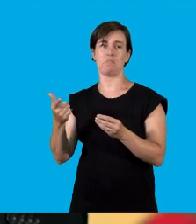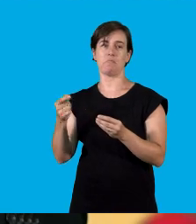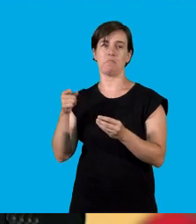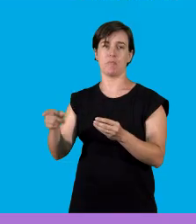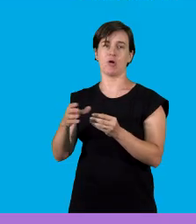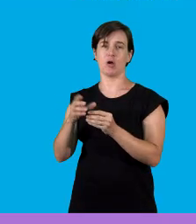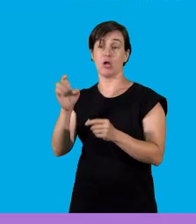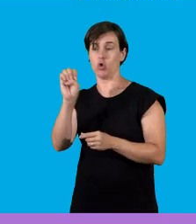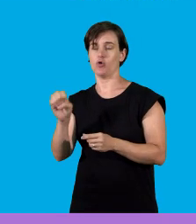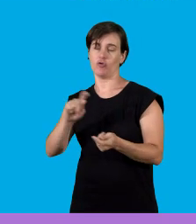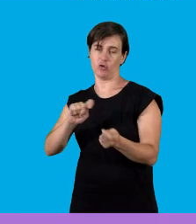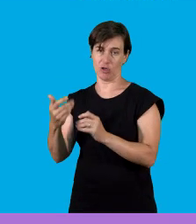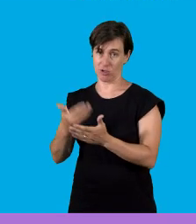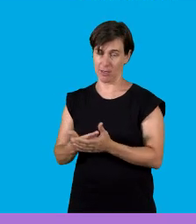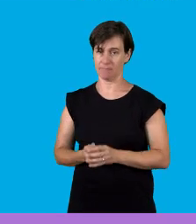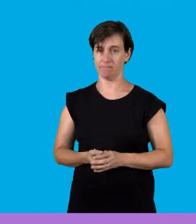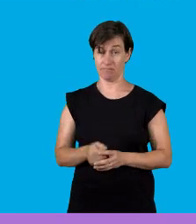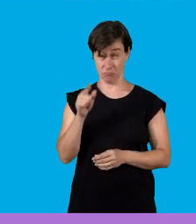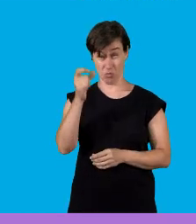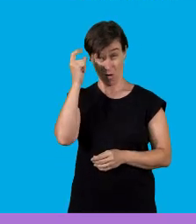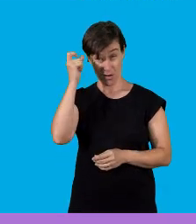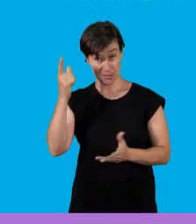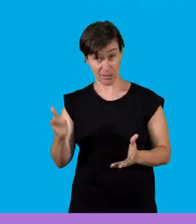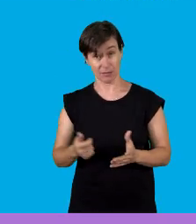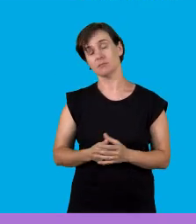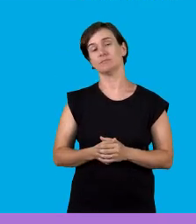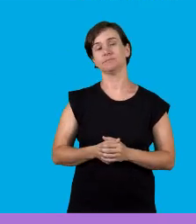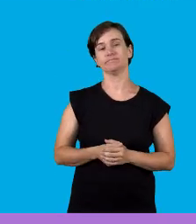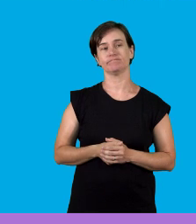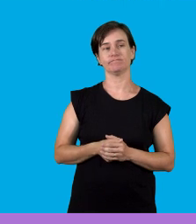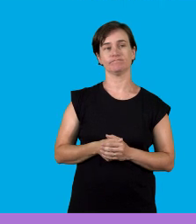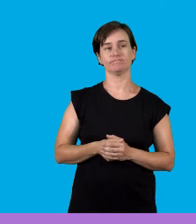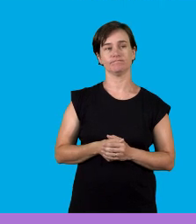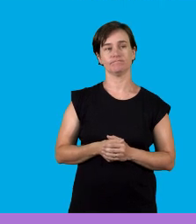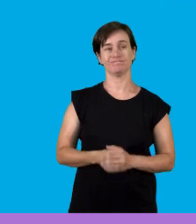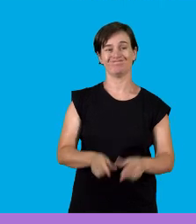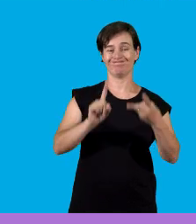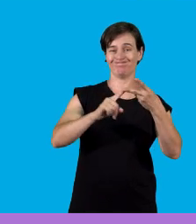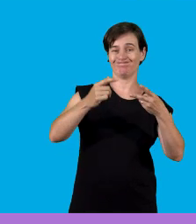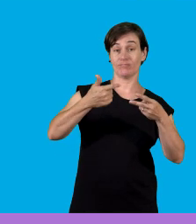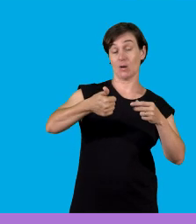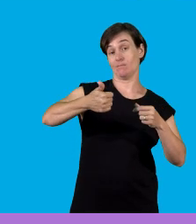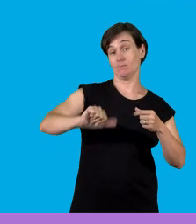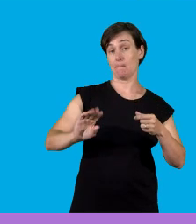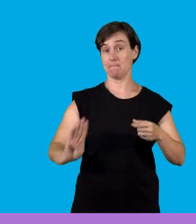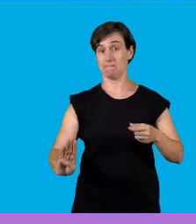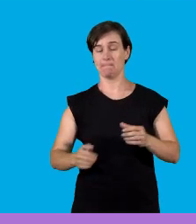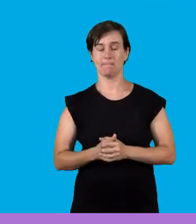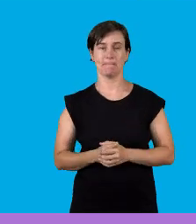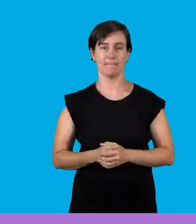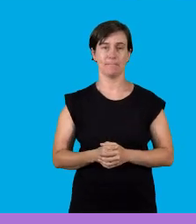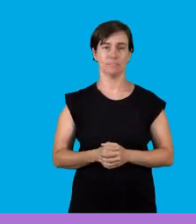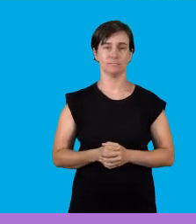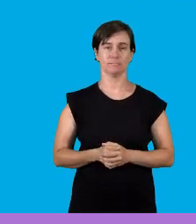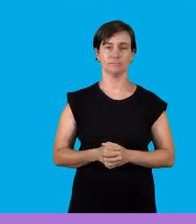the calculation that I did just now. Guys, is that clear to all of you? All right, let's look at our next question. In